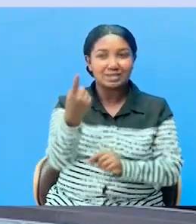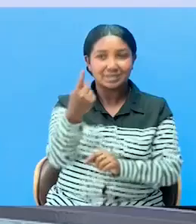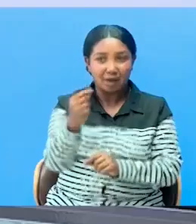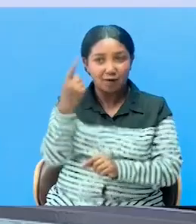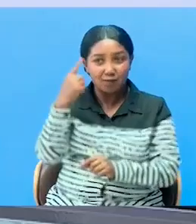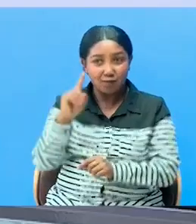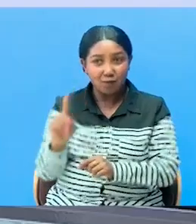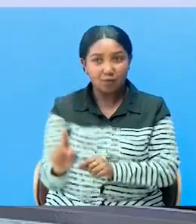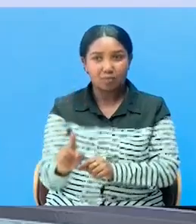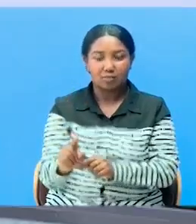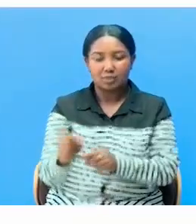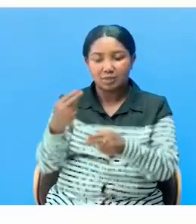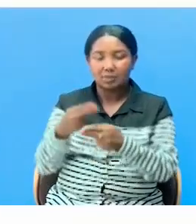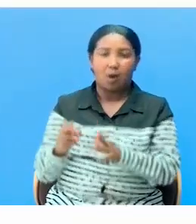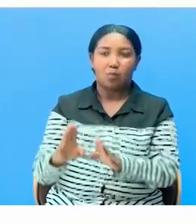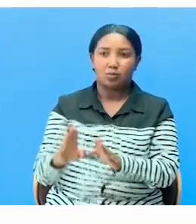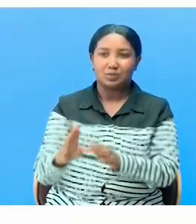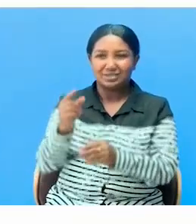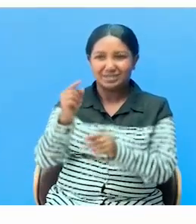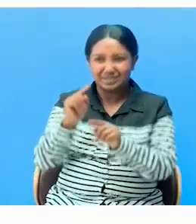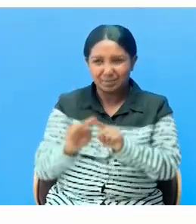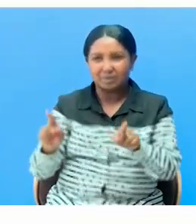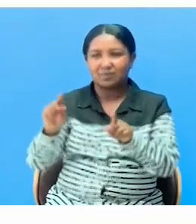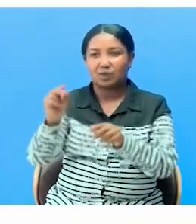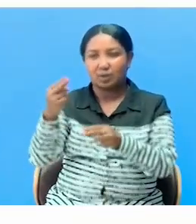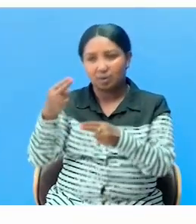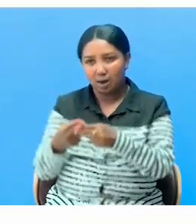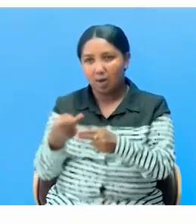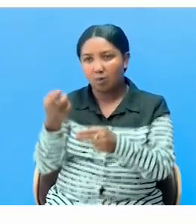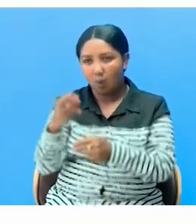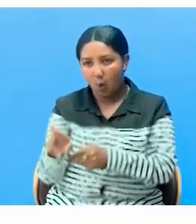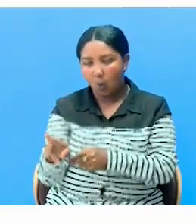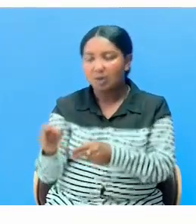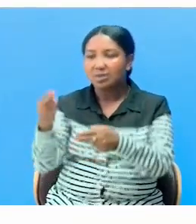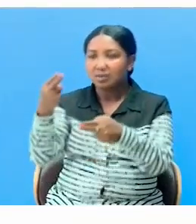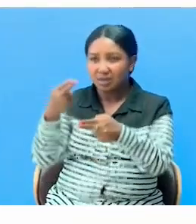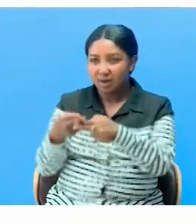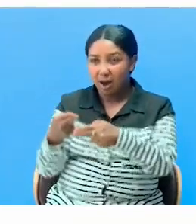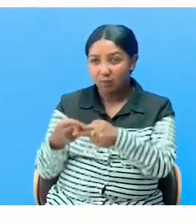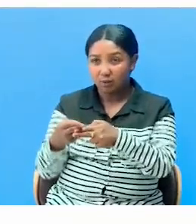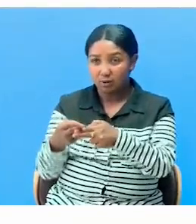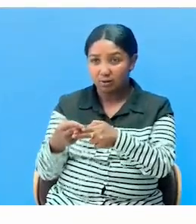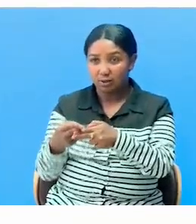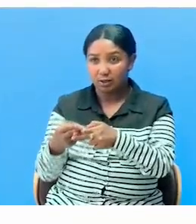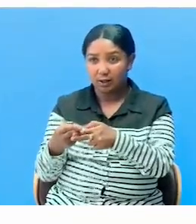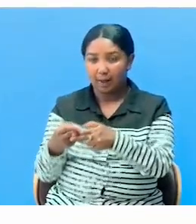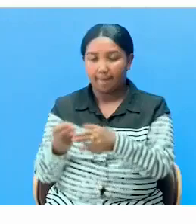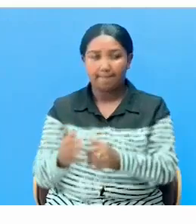for specific noun or the noun